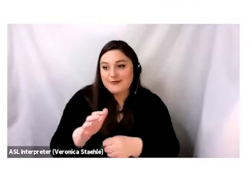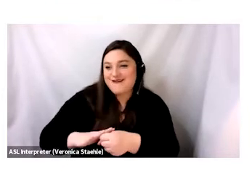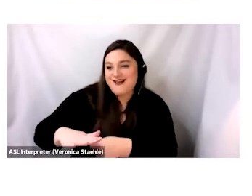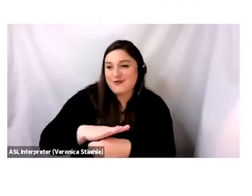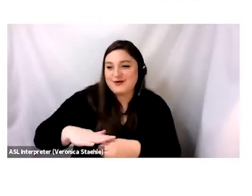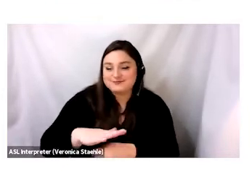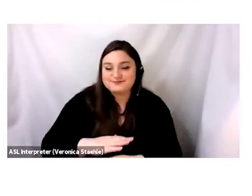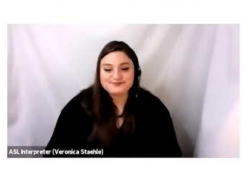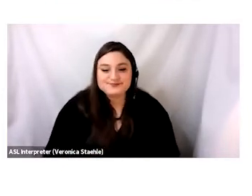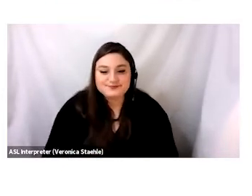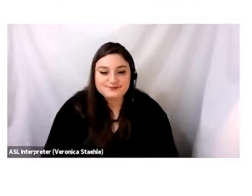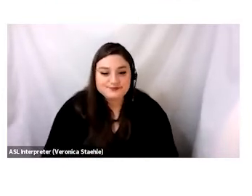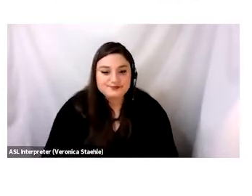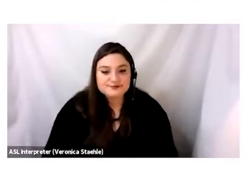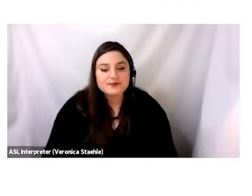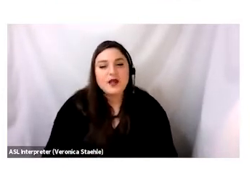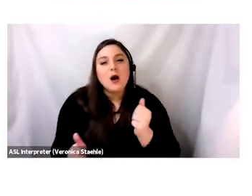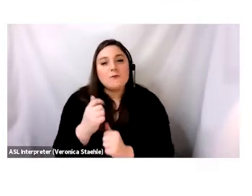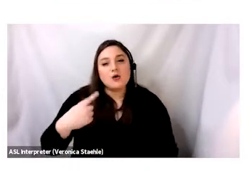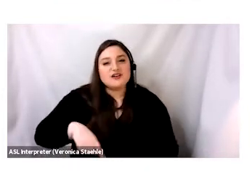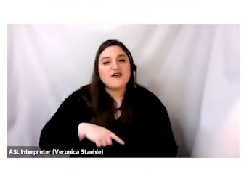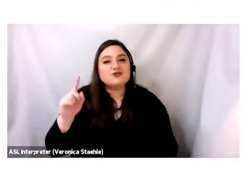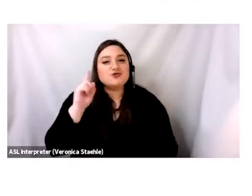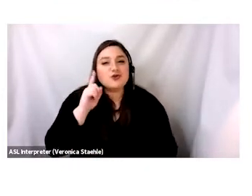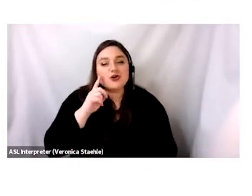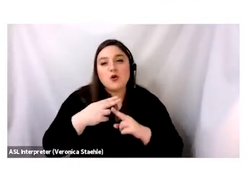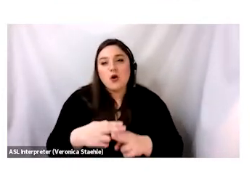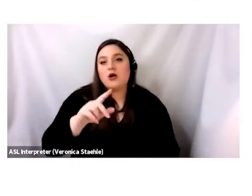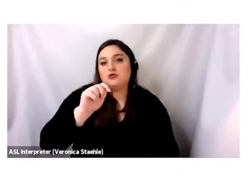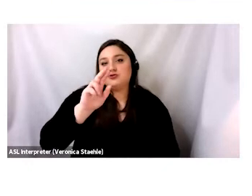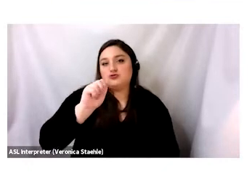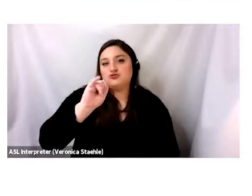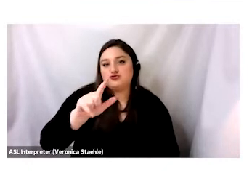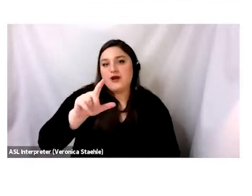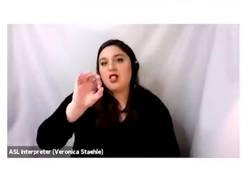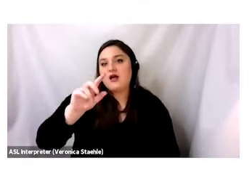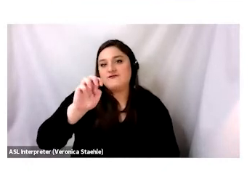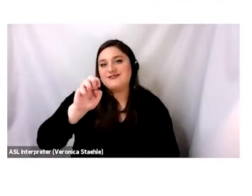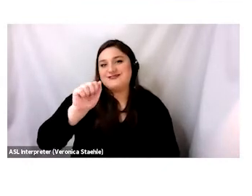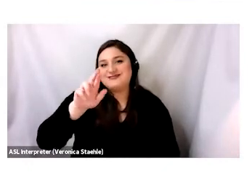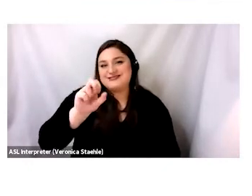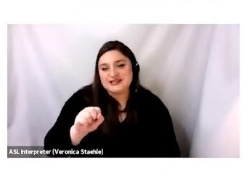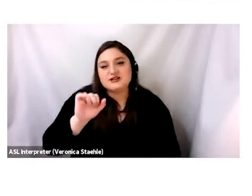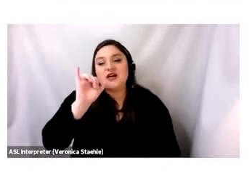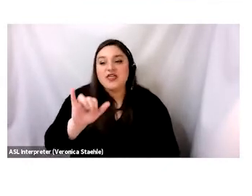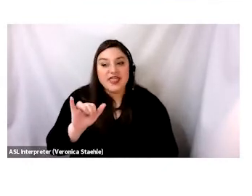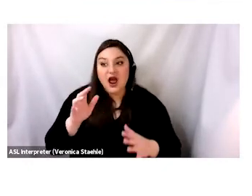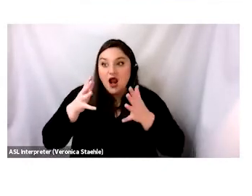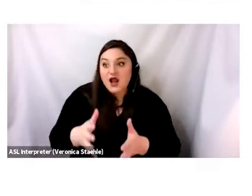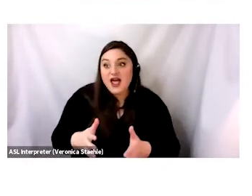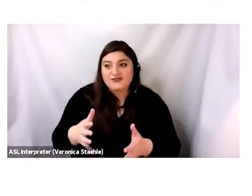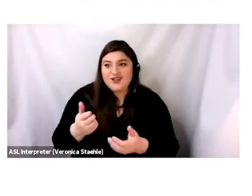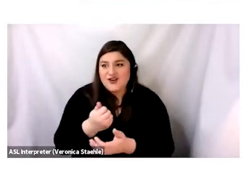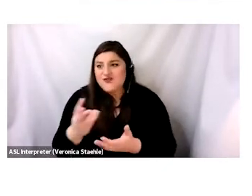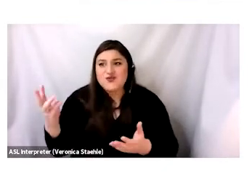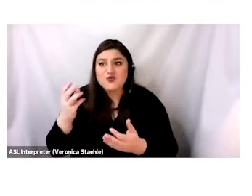of us are familiar with the Trail of Tears, which in 1838 removed the last of the Chickasaw, the Cherokee, the Creek, and the